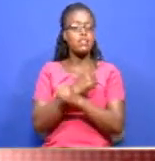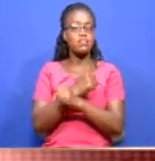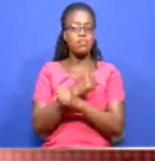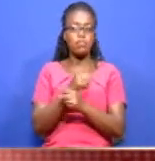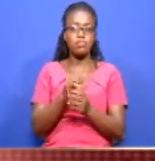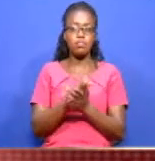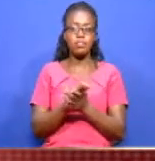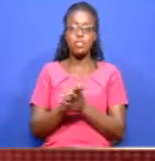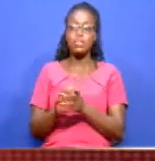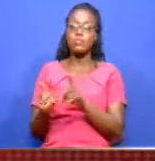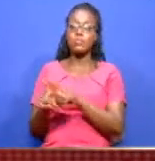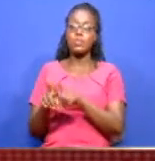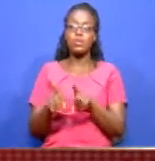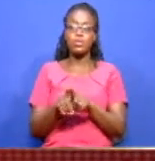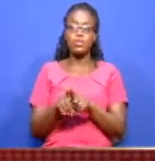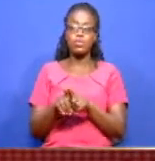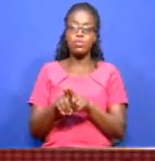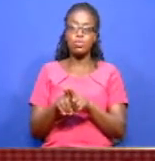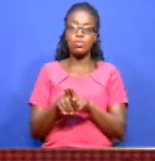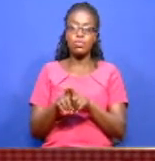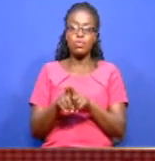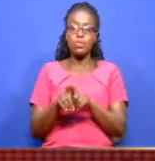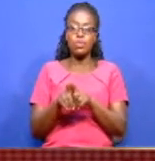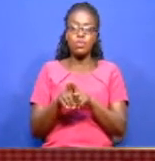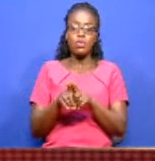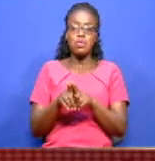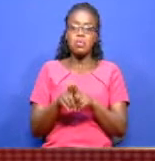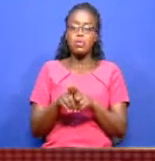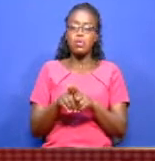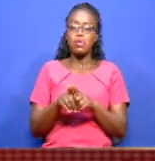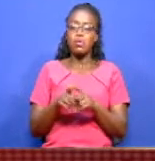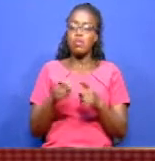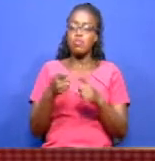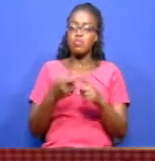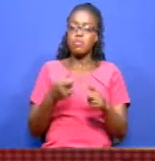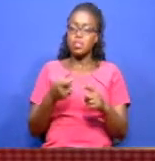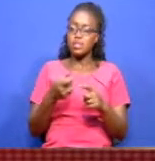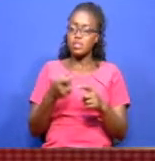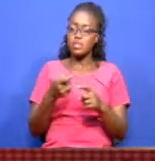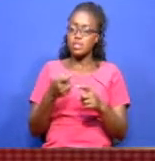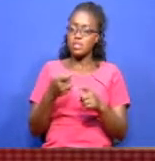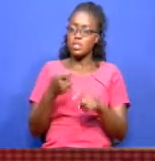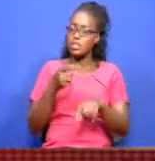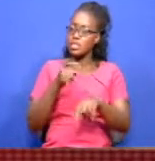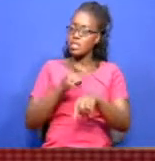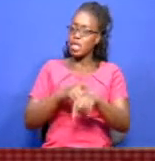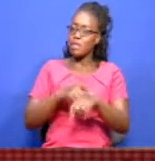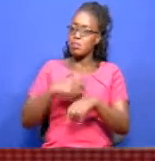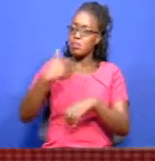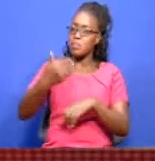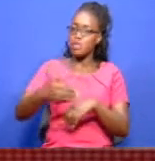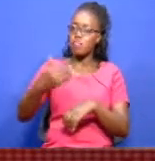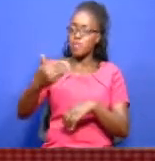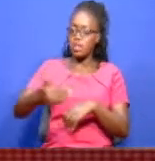We also, of course, from time to time expect that some of the cases will turn